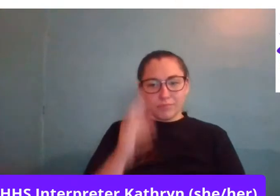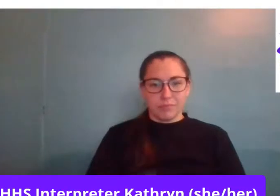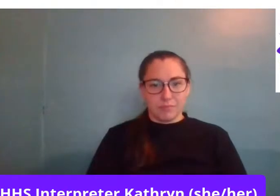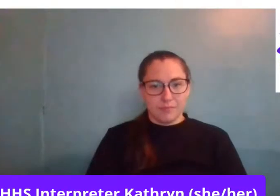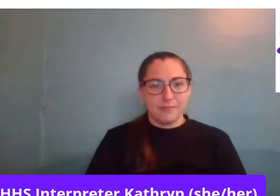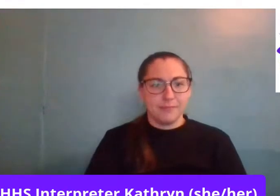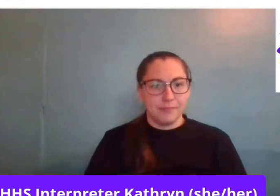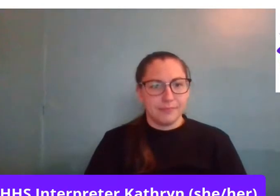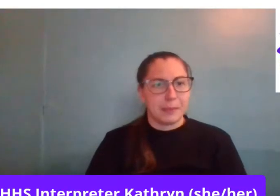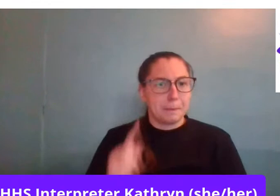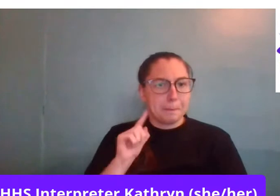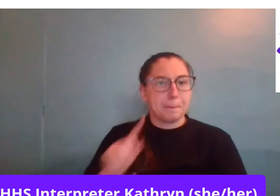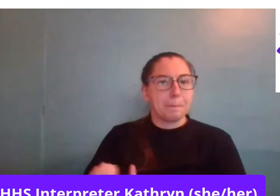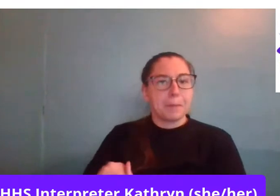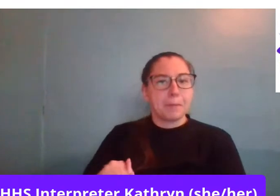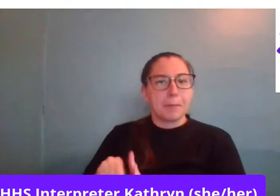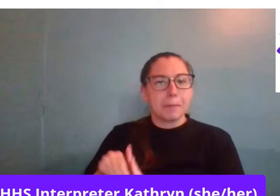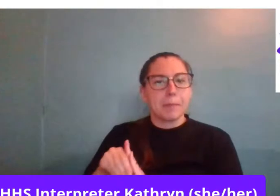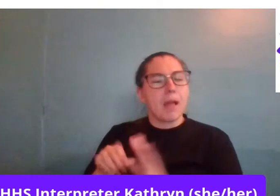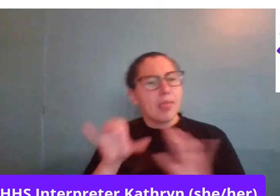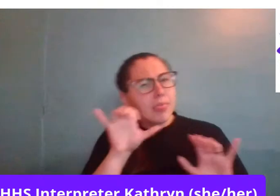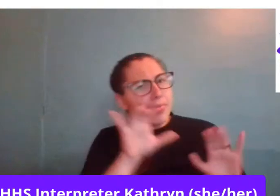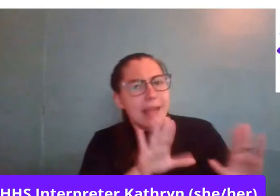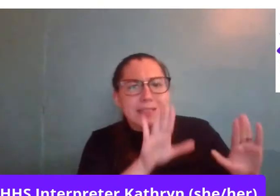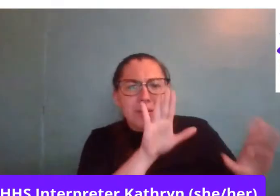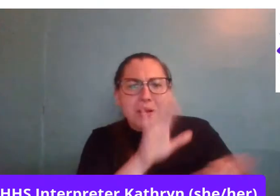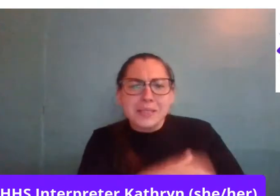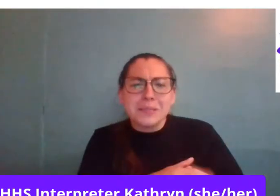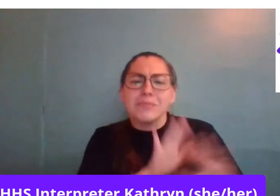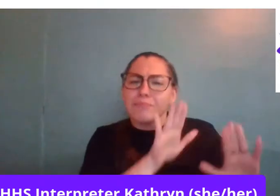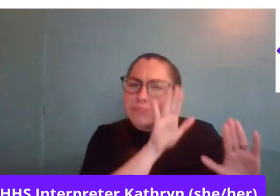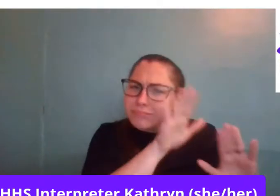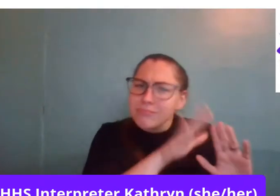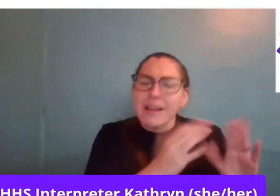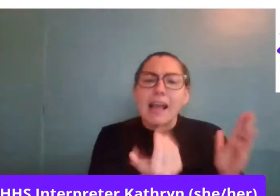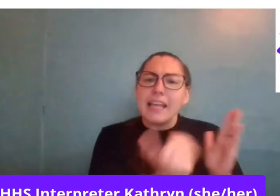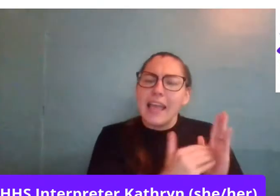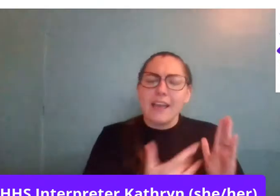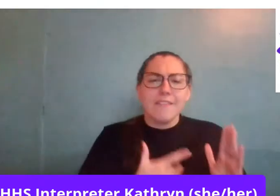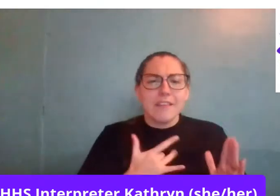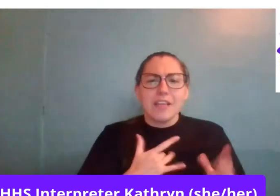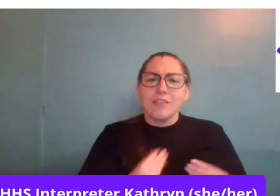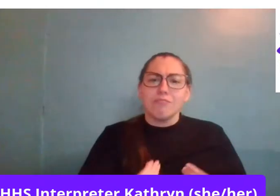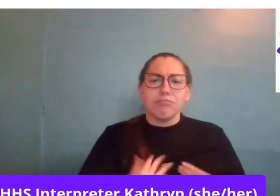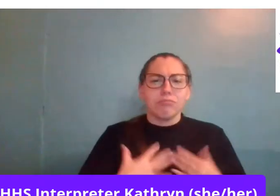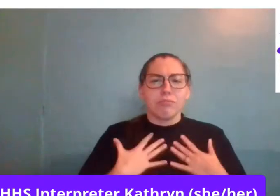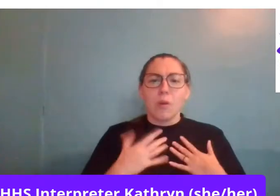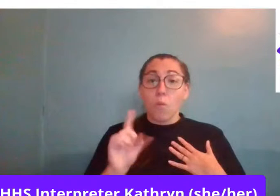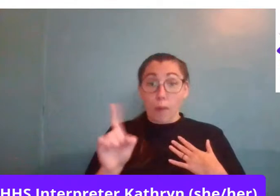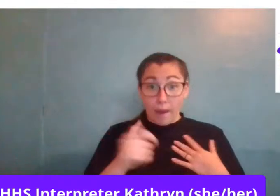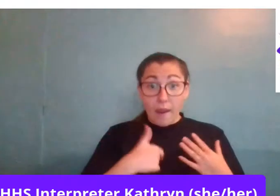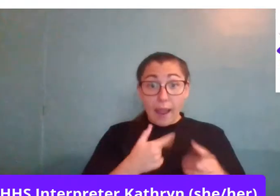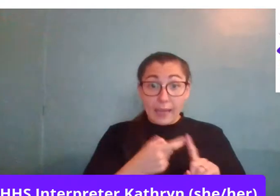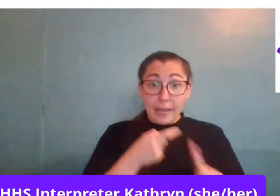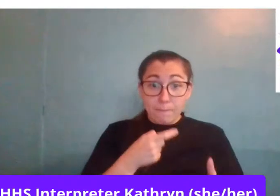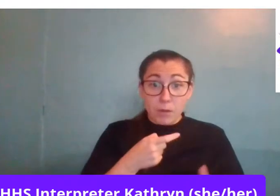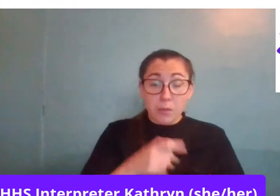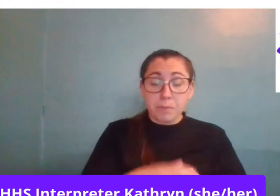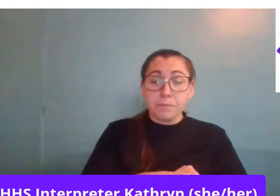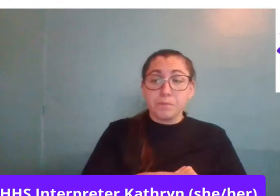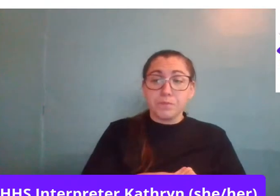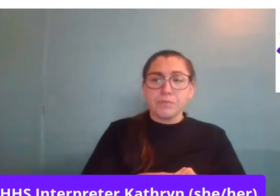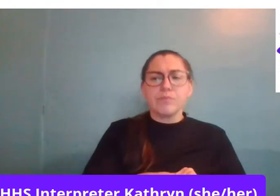That is awesome. Awesome. It just resonates again with where I came from. Again, it's like,